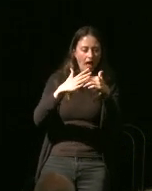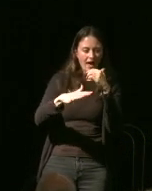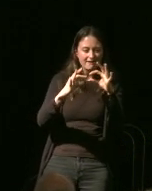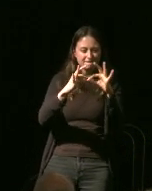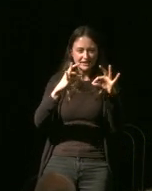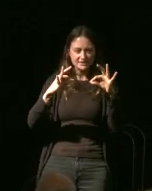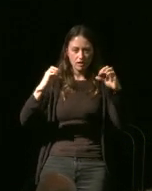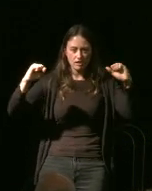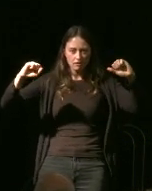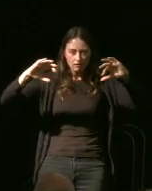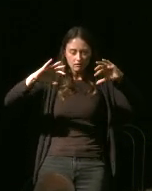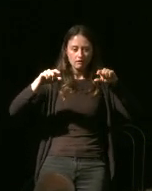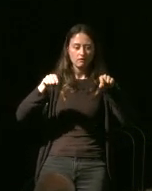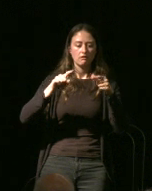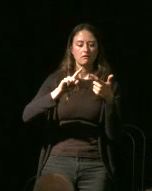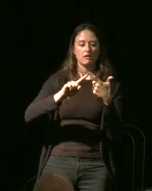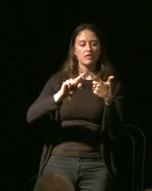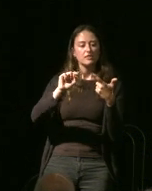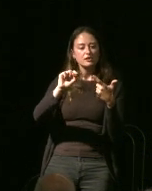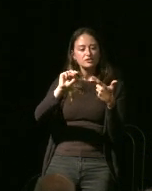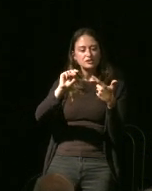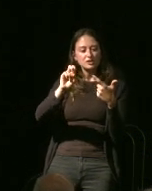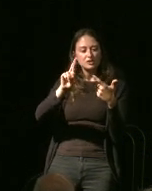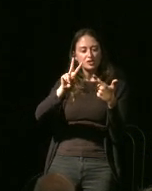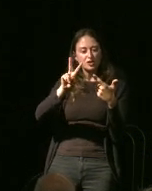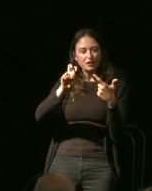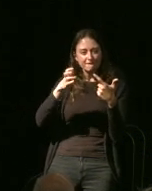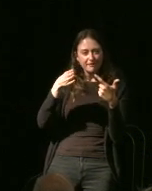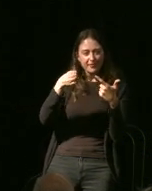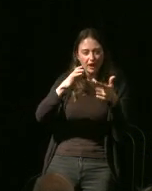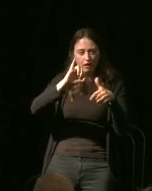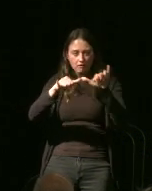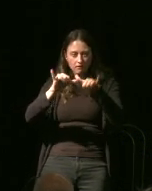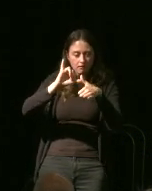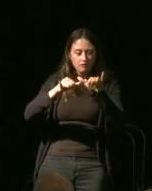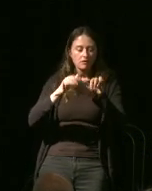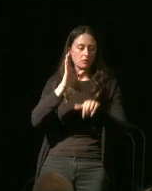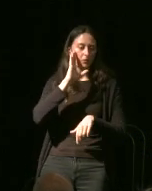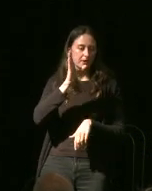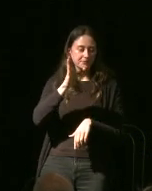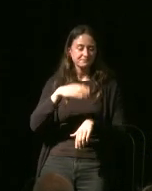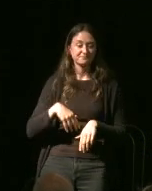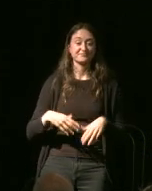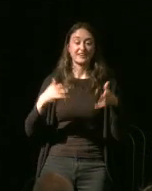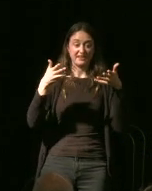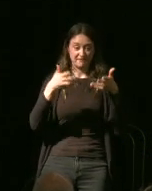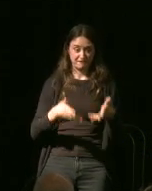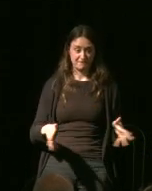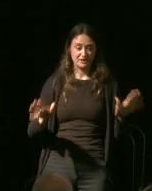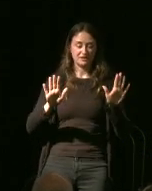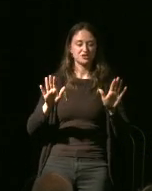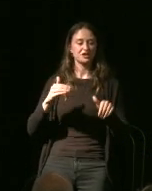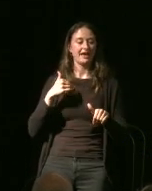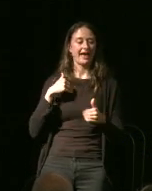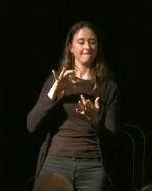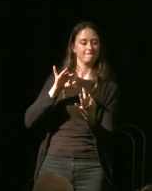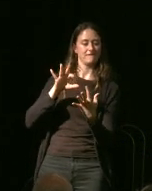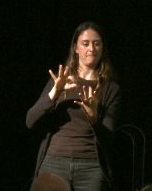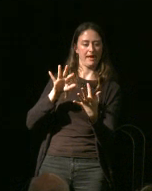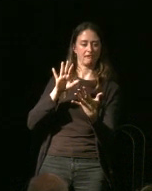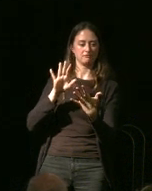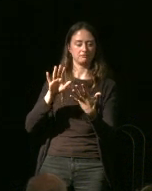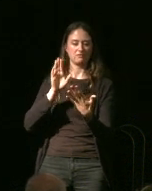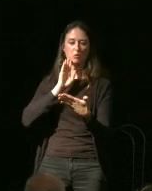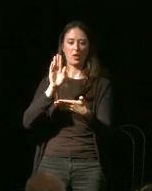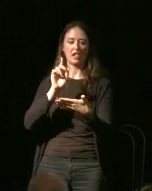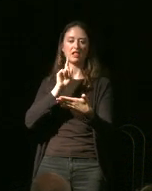then we fill out a little quick survey about our experiences with vision loss and RP in general. Back